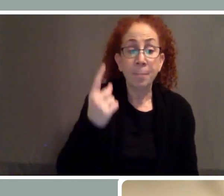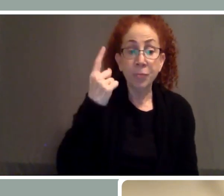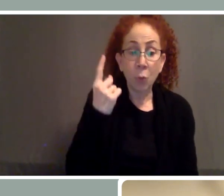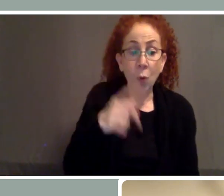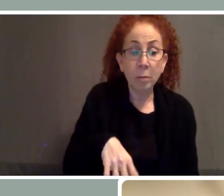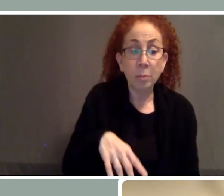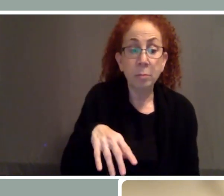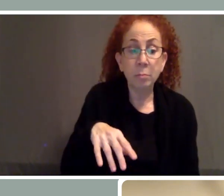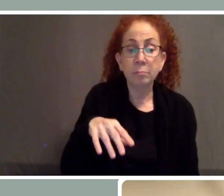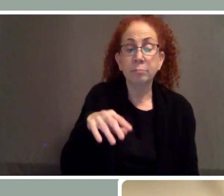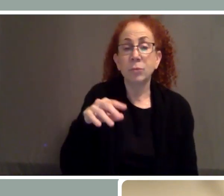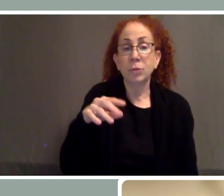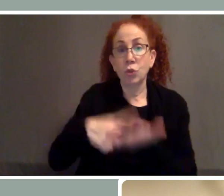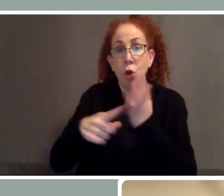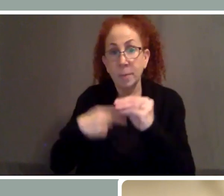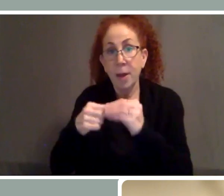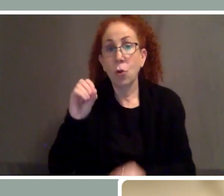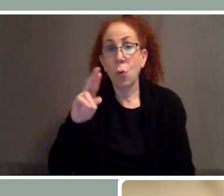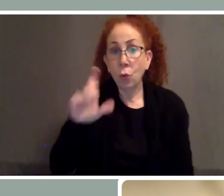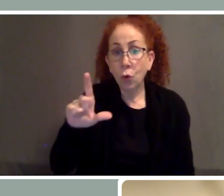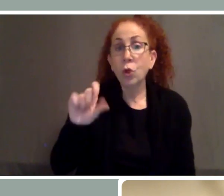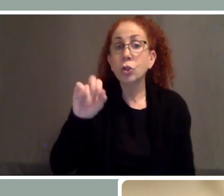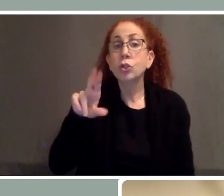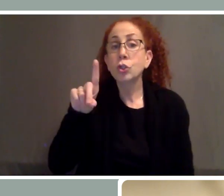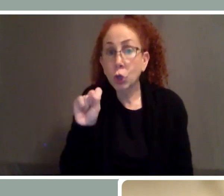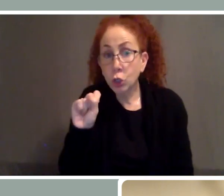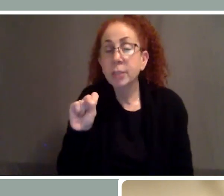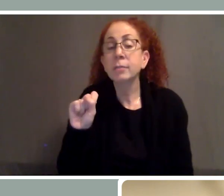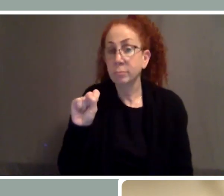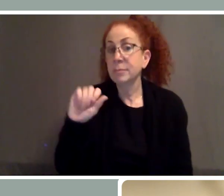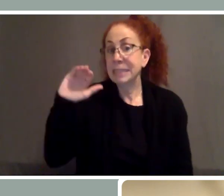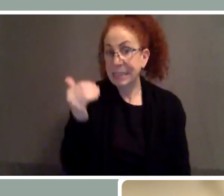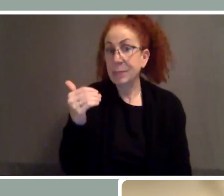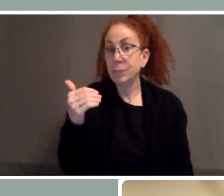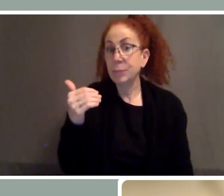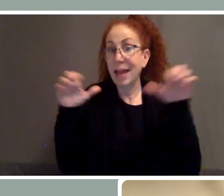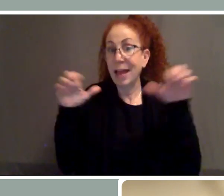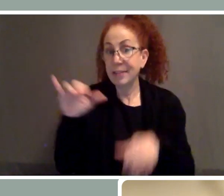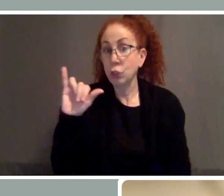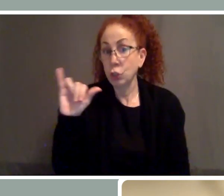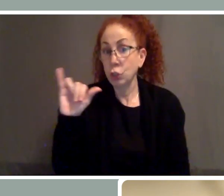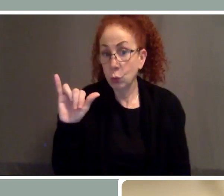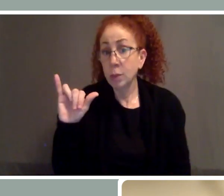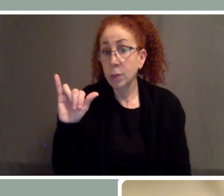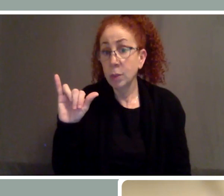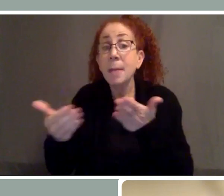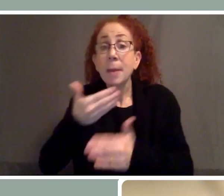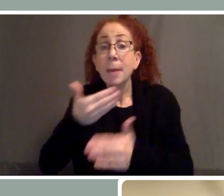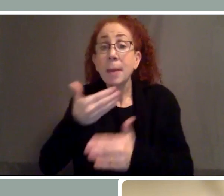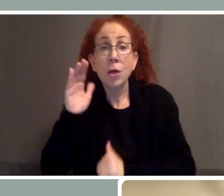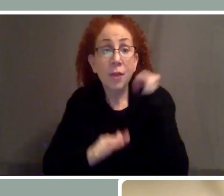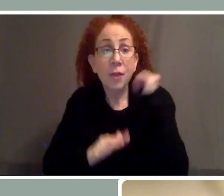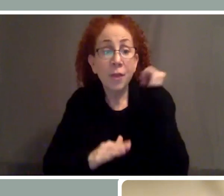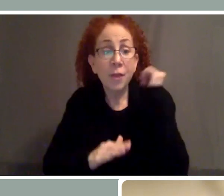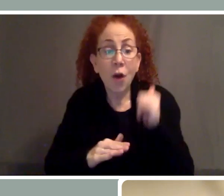oral SERDs look like they have activity, and the oral SERDs might be even better than fulvestrant